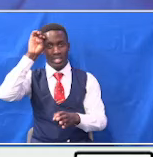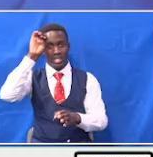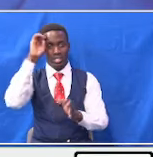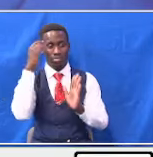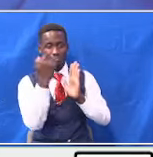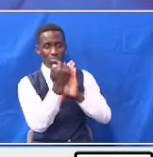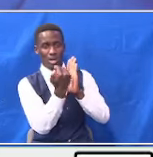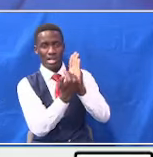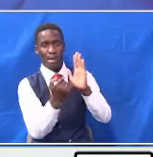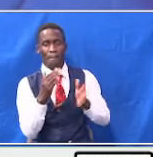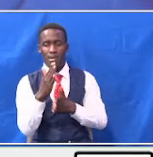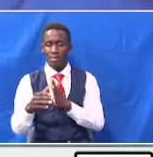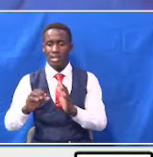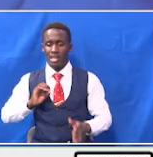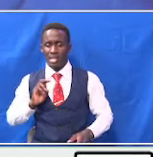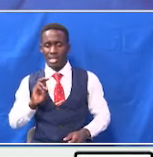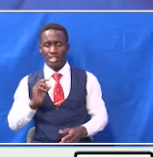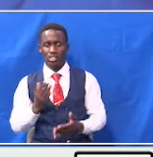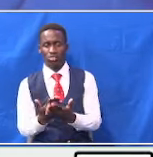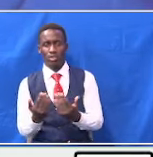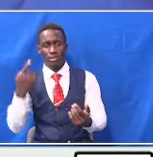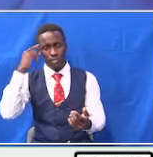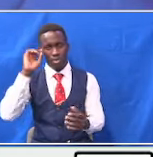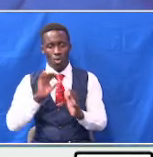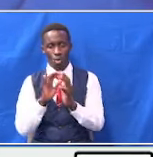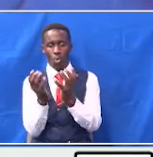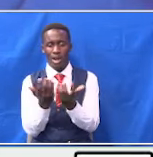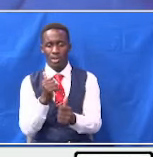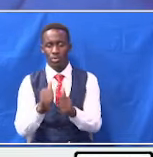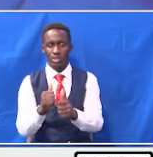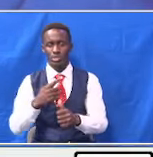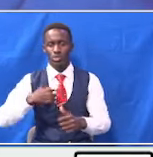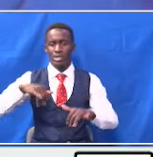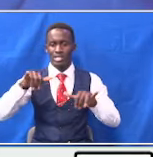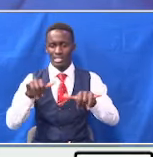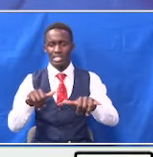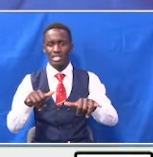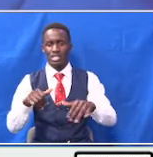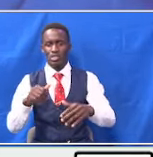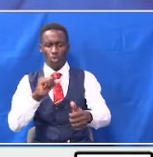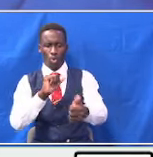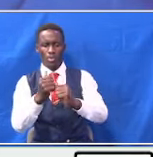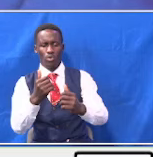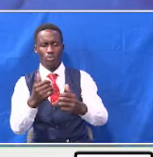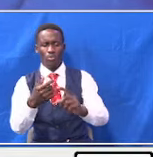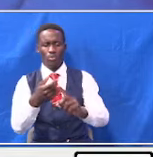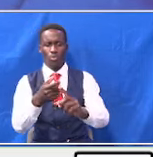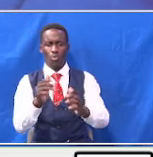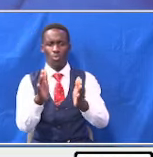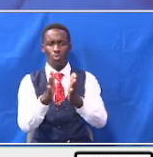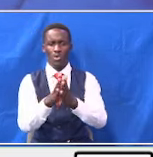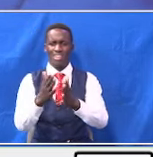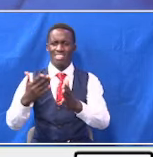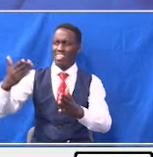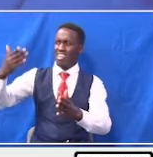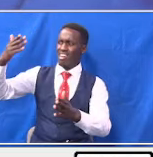for the world that they live in and the world that they will live in to compete with those Asian tigers that we're talking about, the Singapores of this